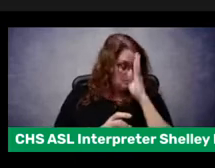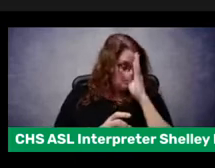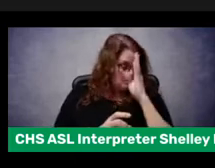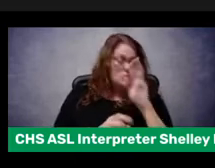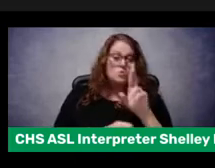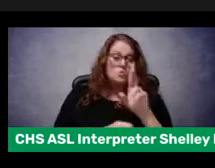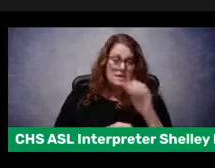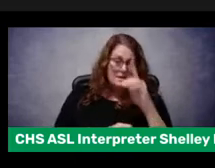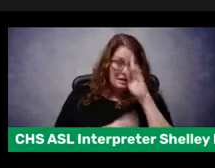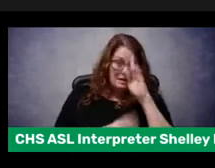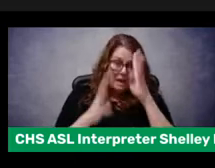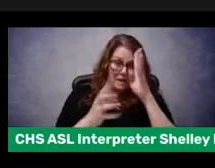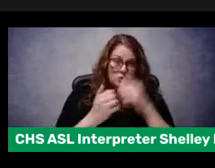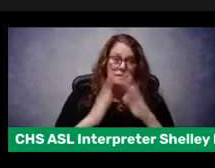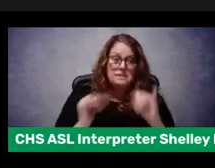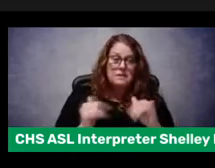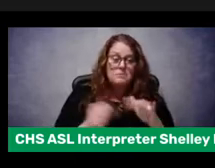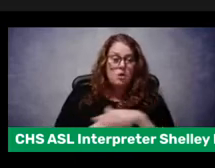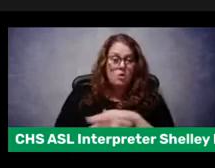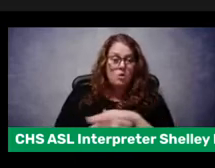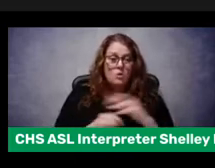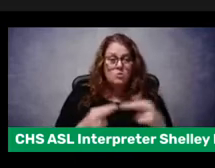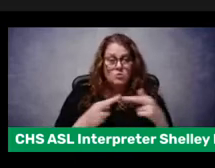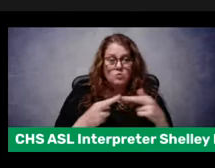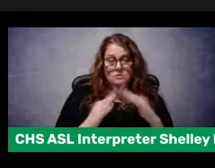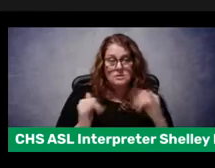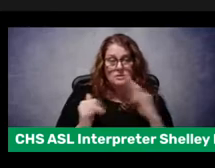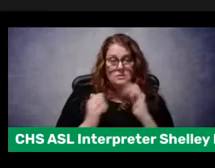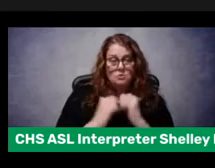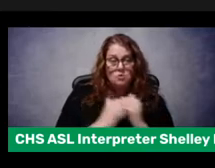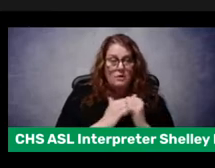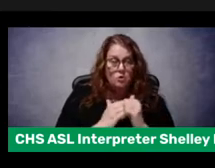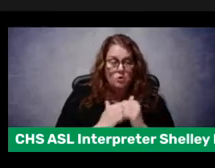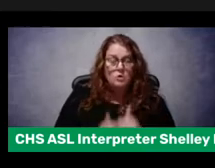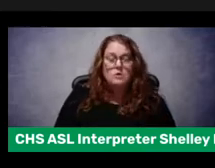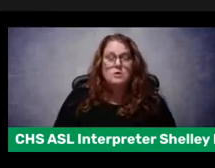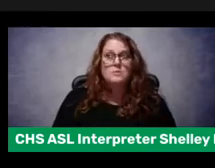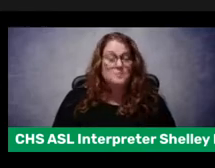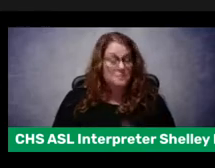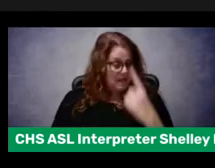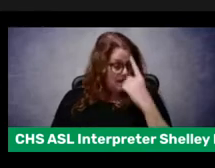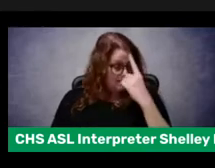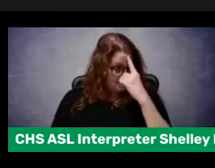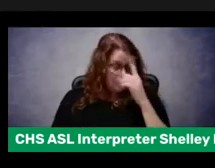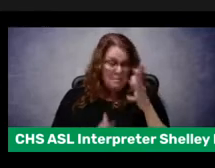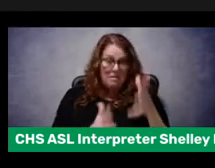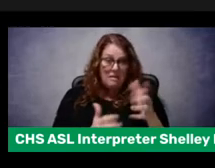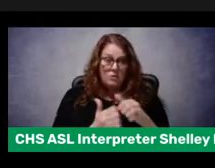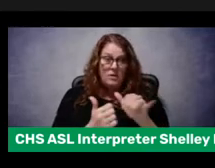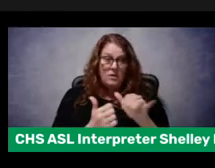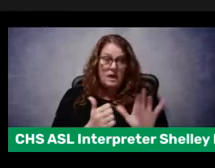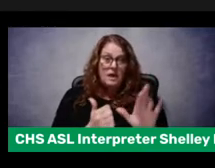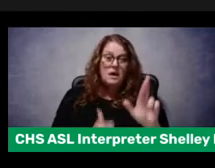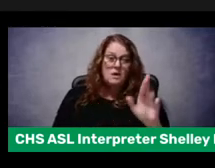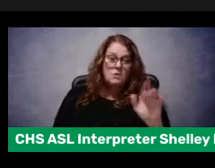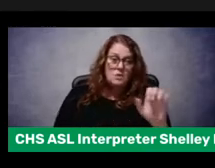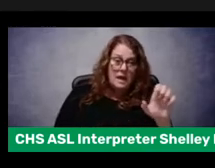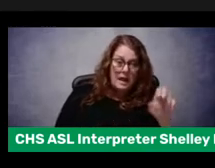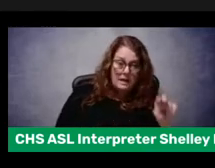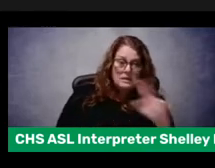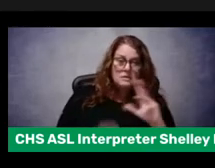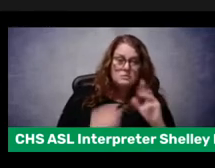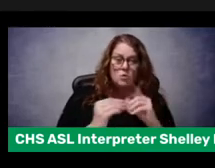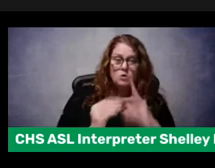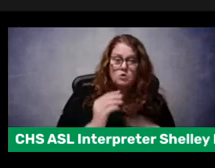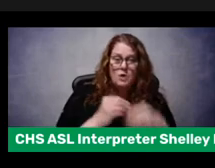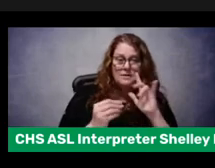and these local and regional systems together. I think I'll leave it there. I know Rhiannon has some more to add to